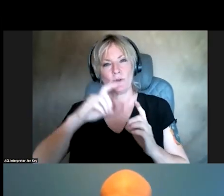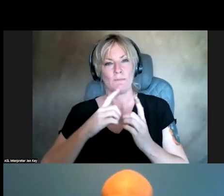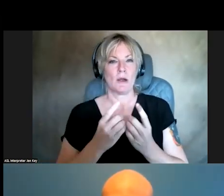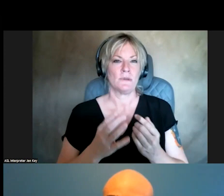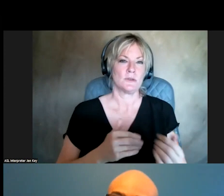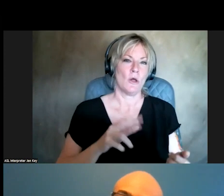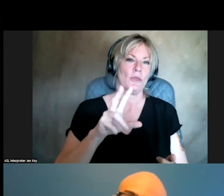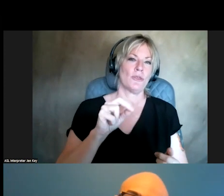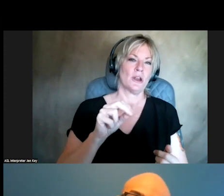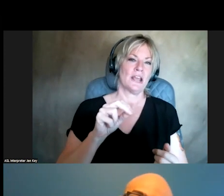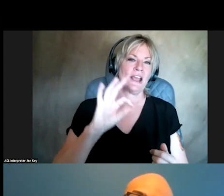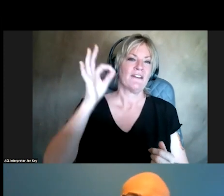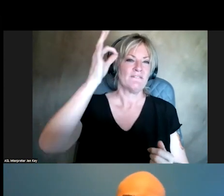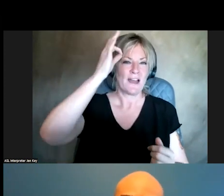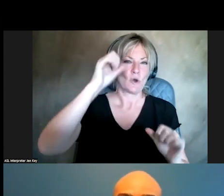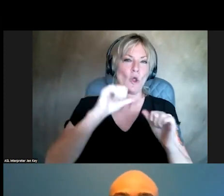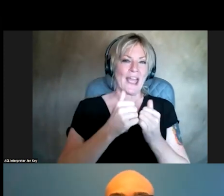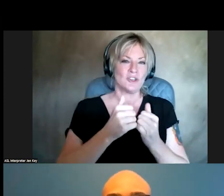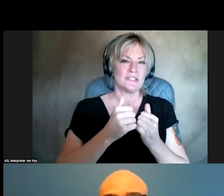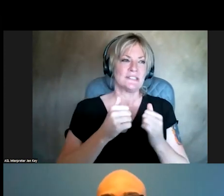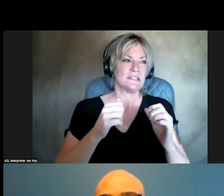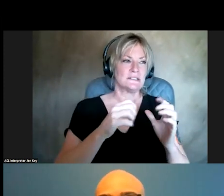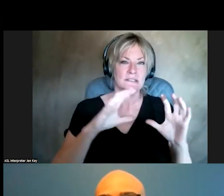federal agencies